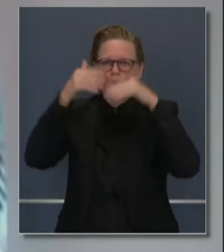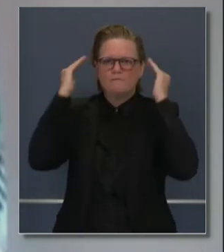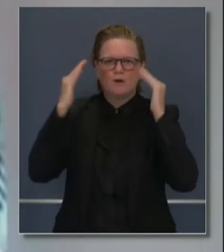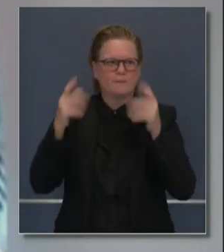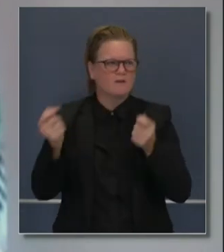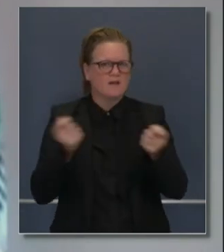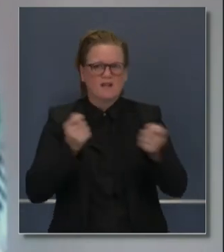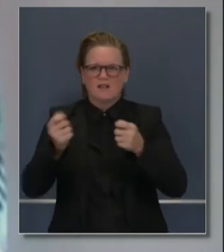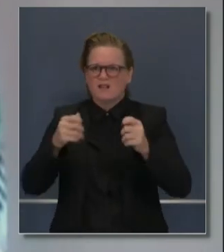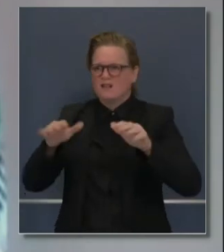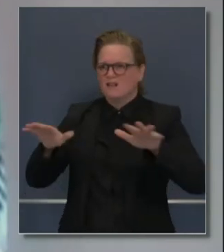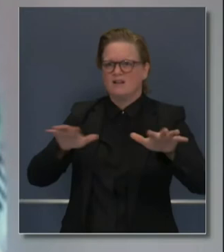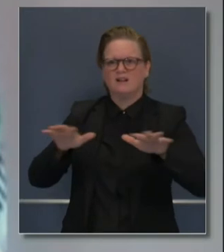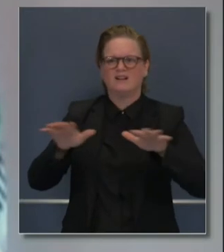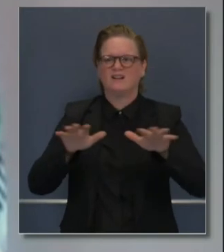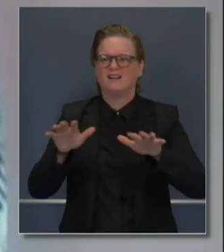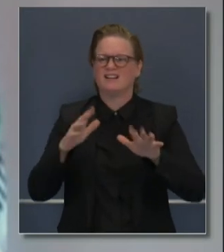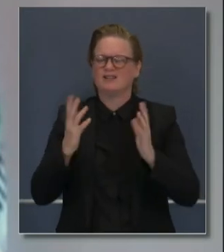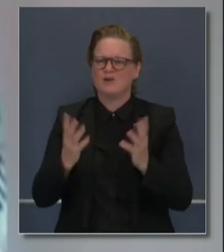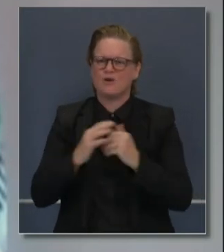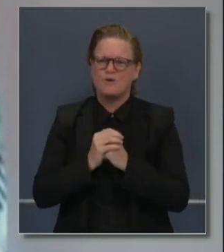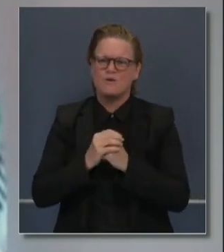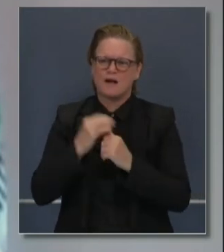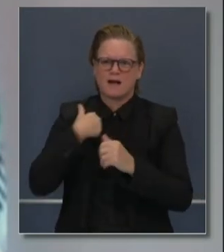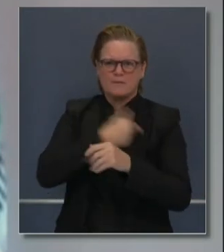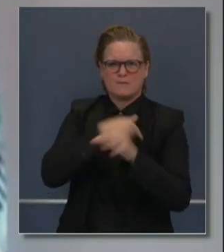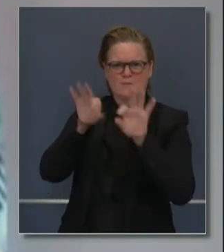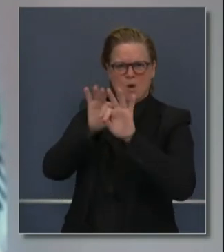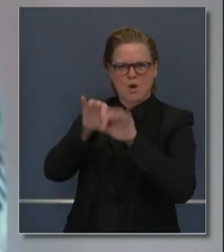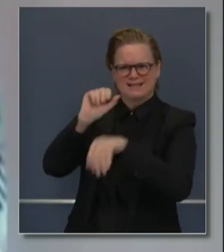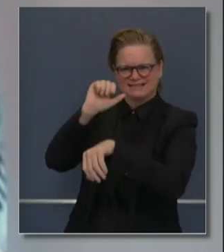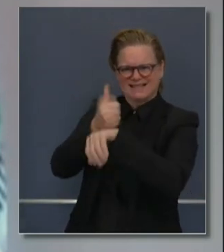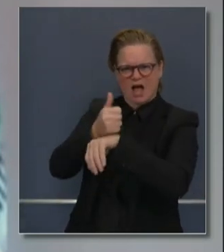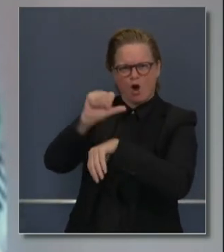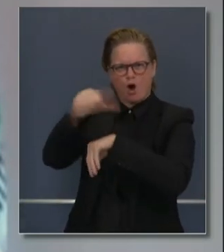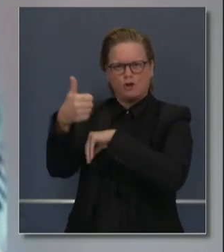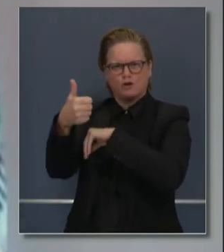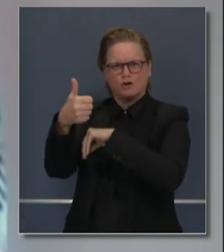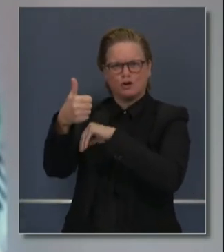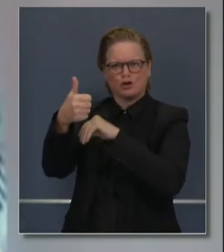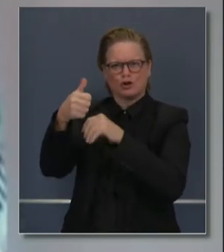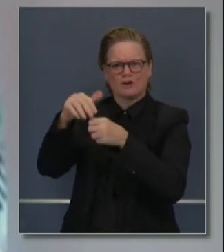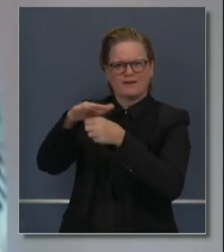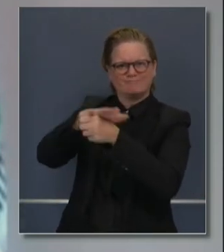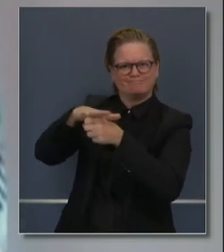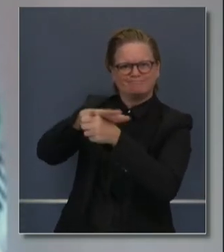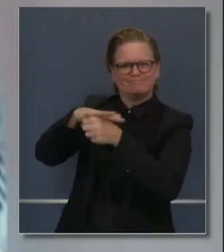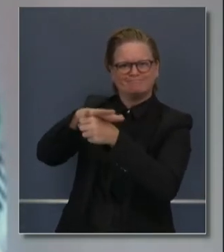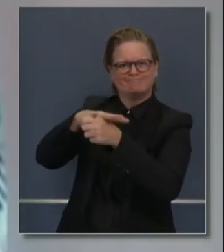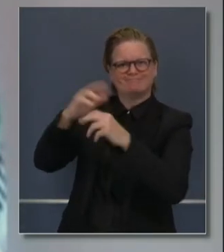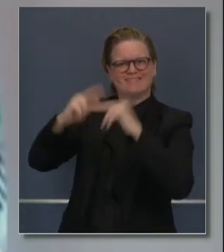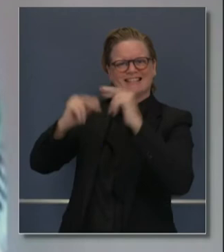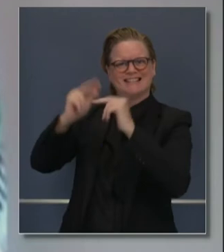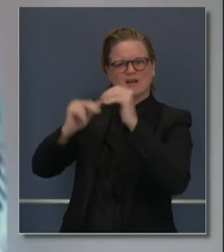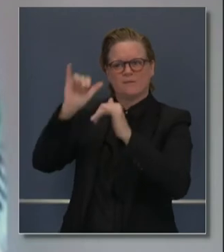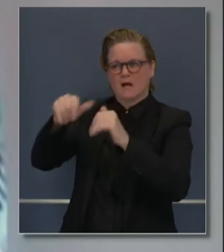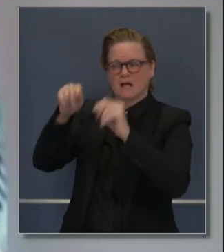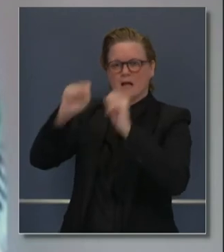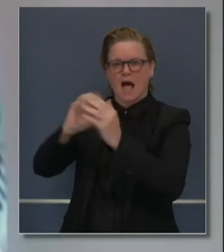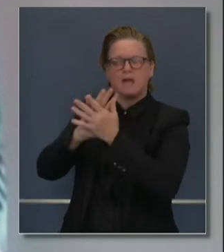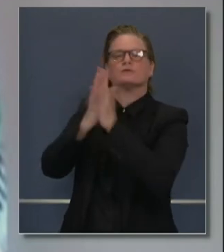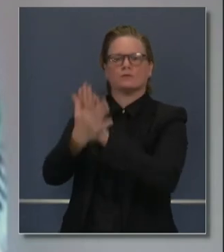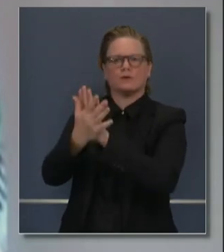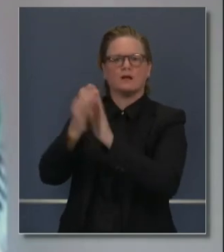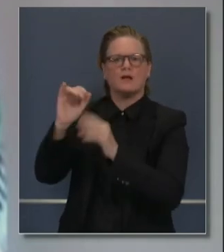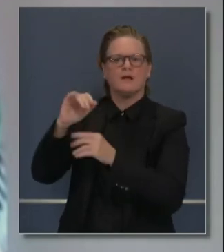isn't typically used for intensive care units, we know that the quality of care, not because of anyone's fault, not because